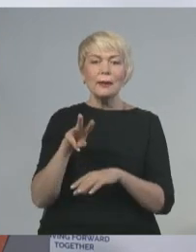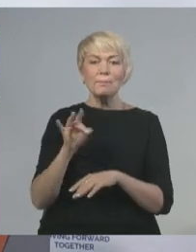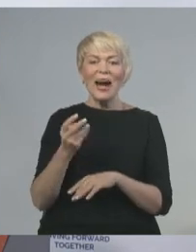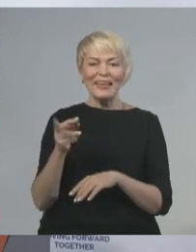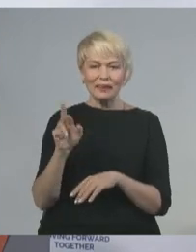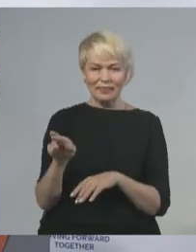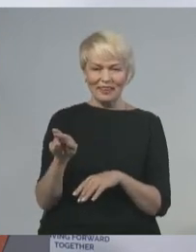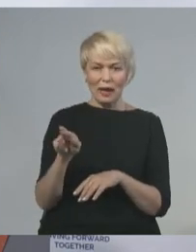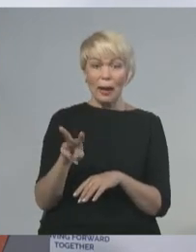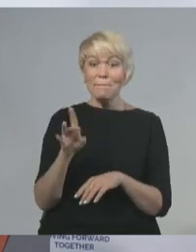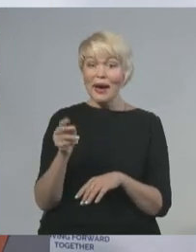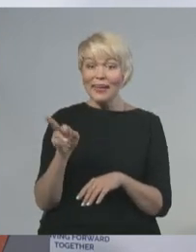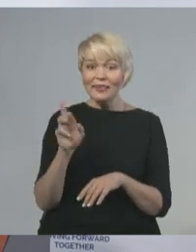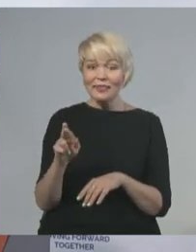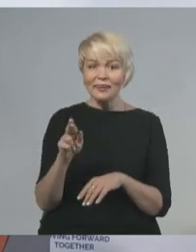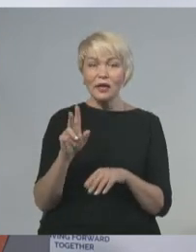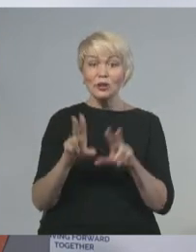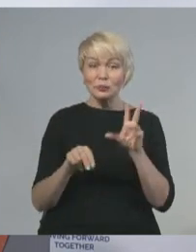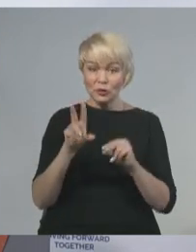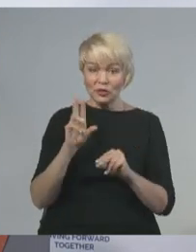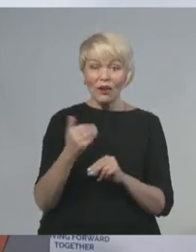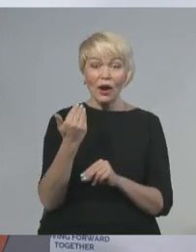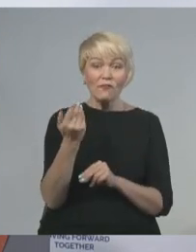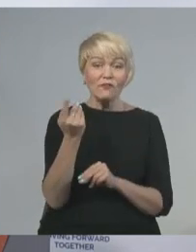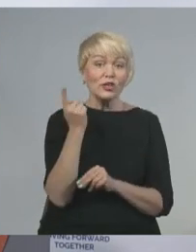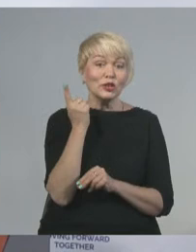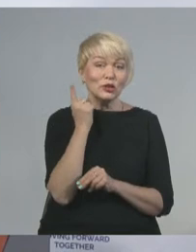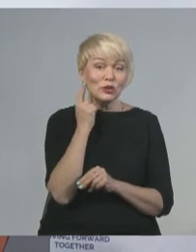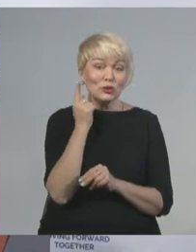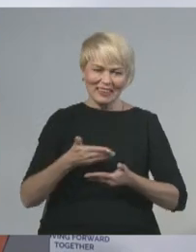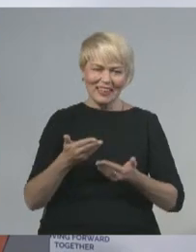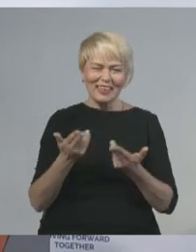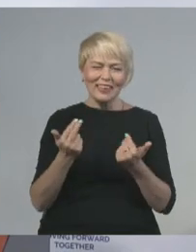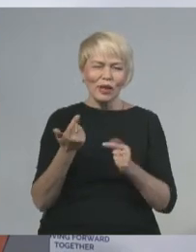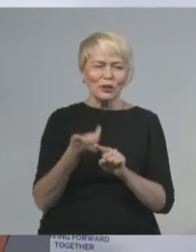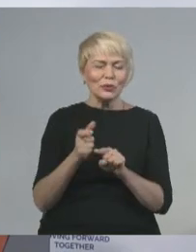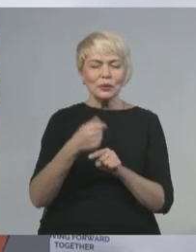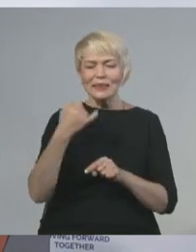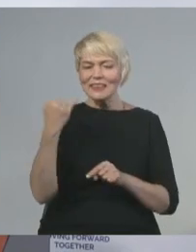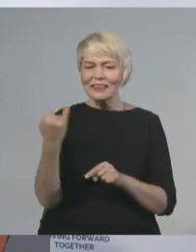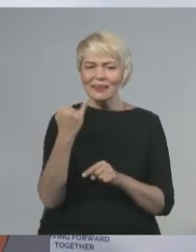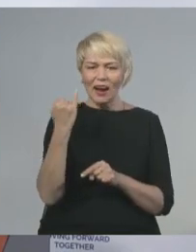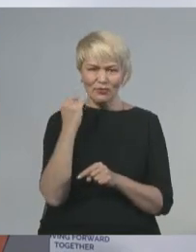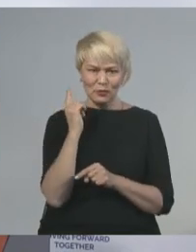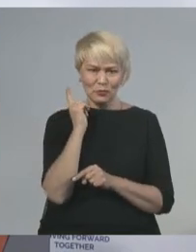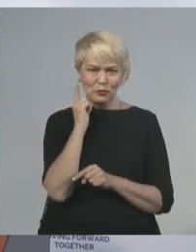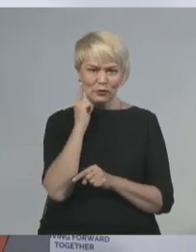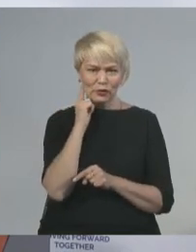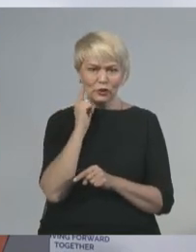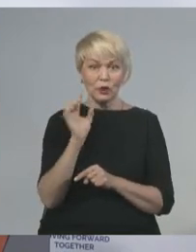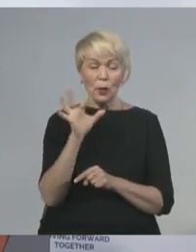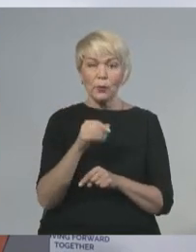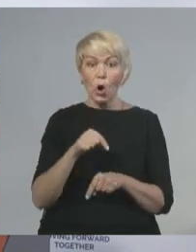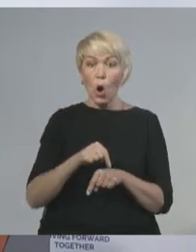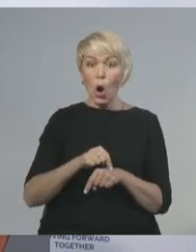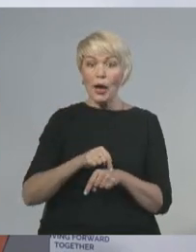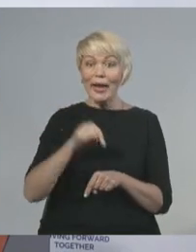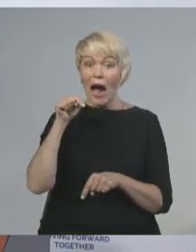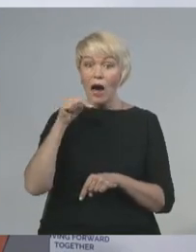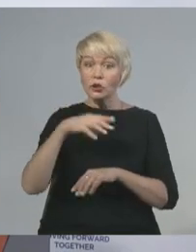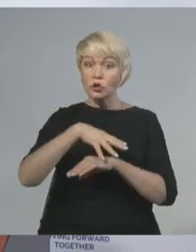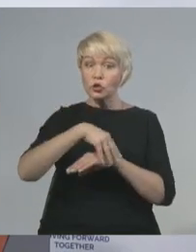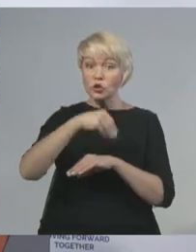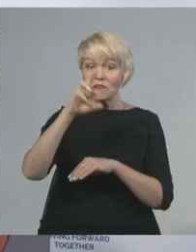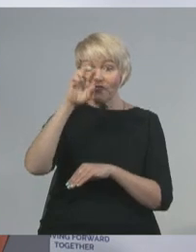course we are also looking at the swedish example and sweden is a country that kind of had a different response to the